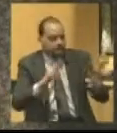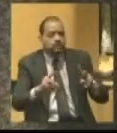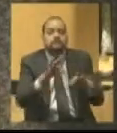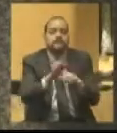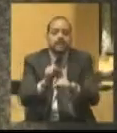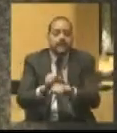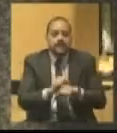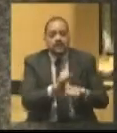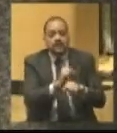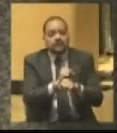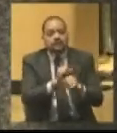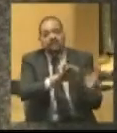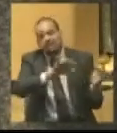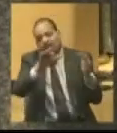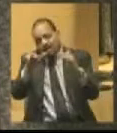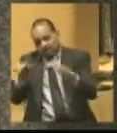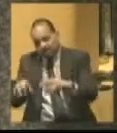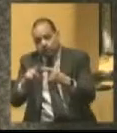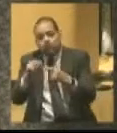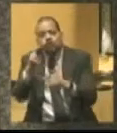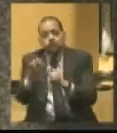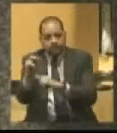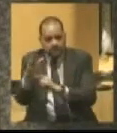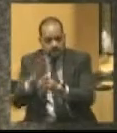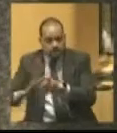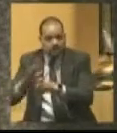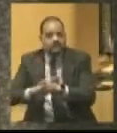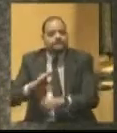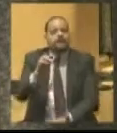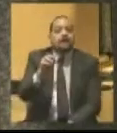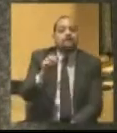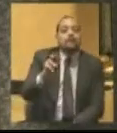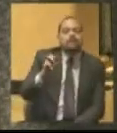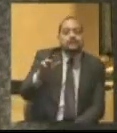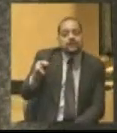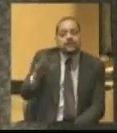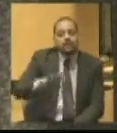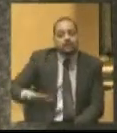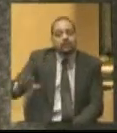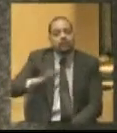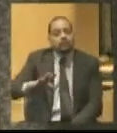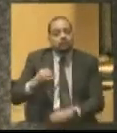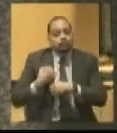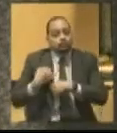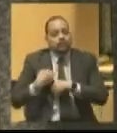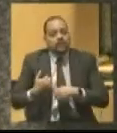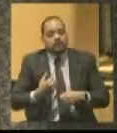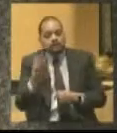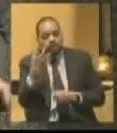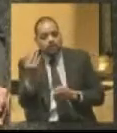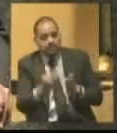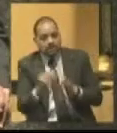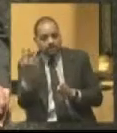particularly in the Western armies. During the Meridian Campaign, for example, Sherman's troops were said to be trailing 4,000 or 5,000 contrabands in